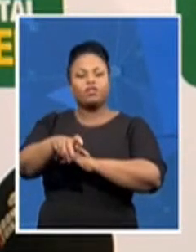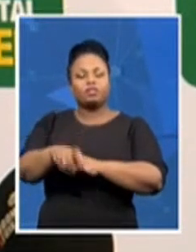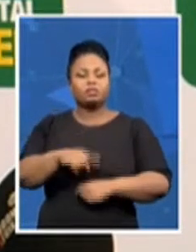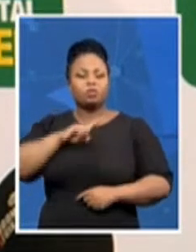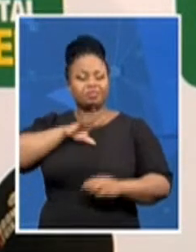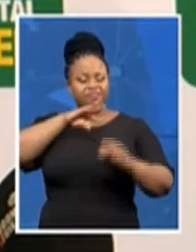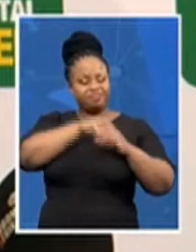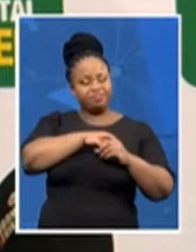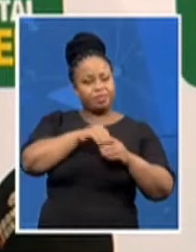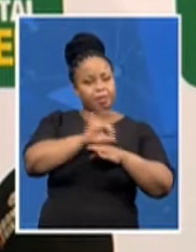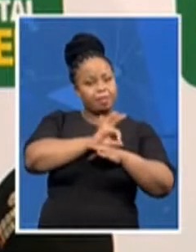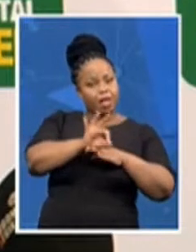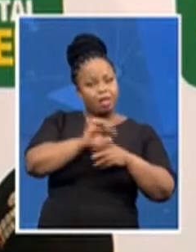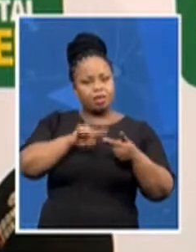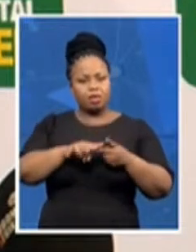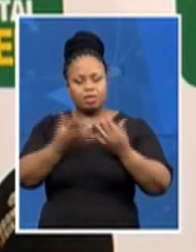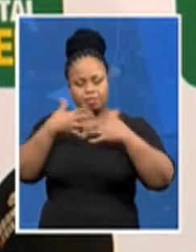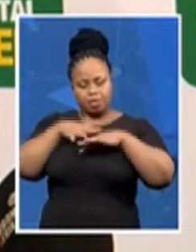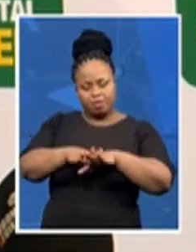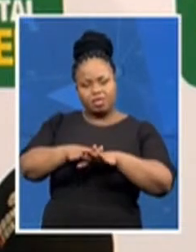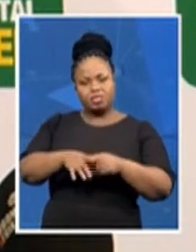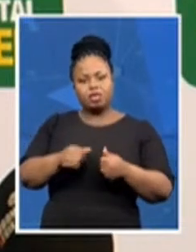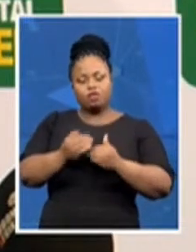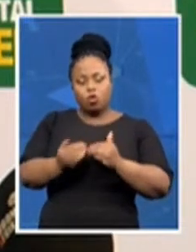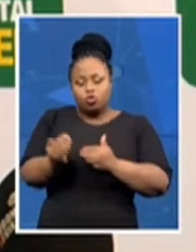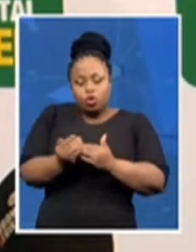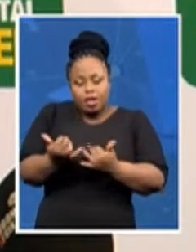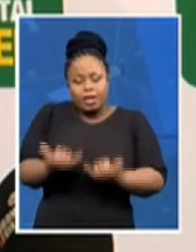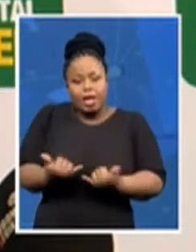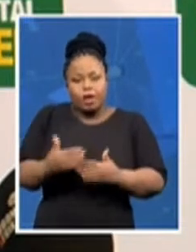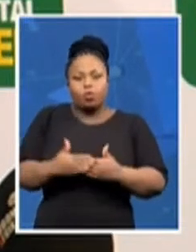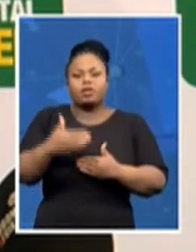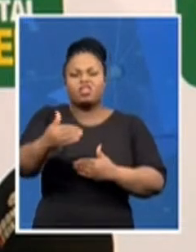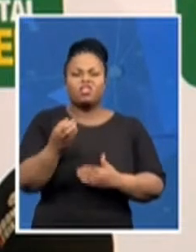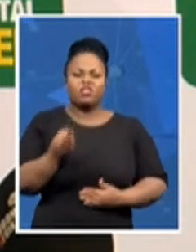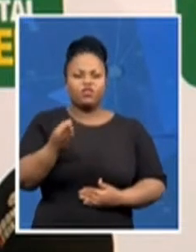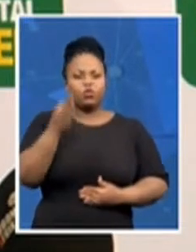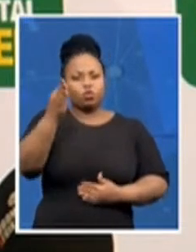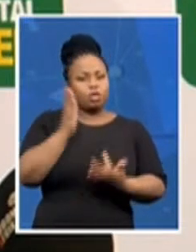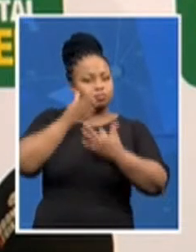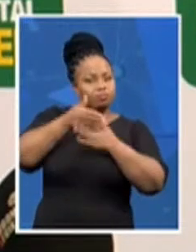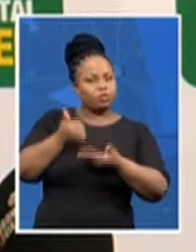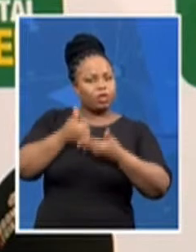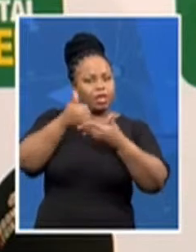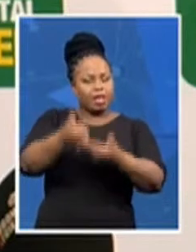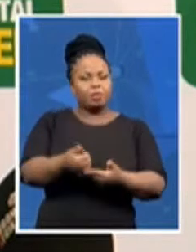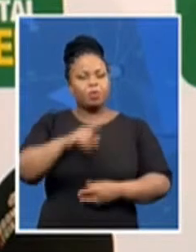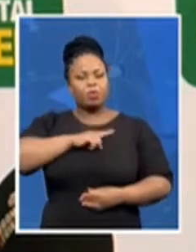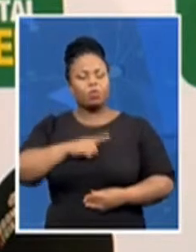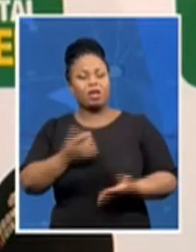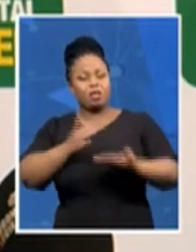medium to long-term interventions. The quantification of damage continues and is being